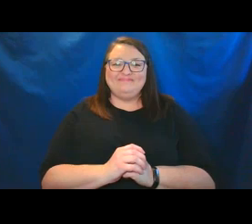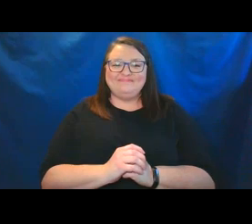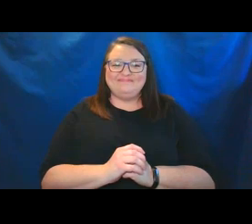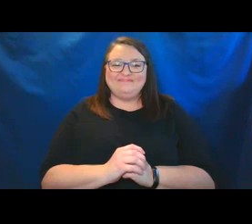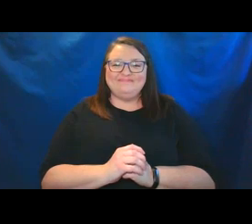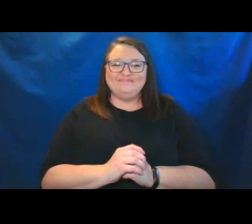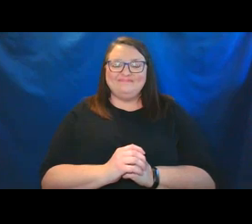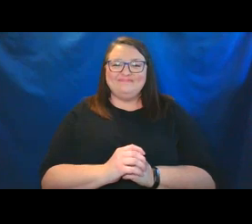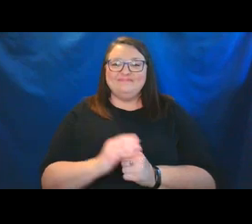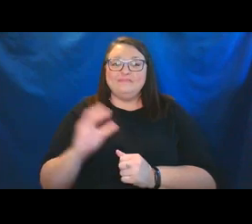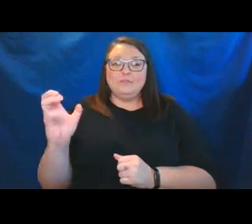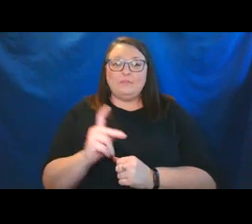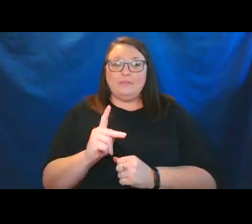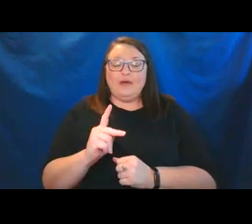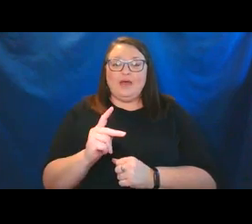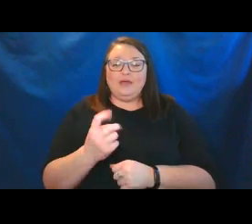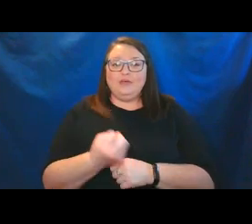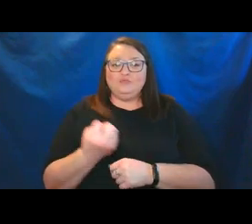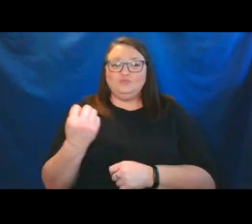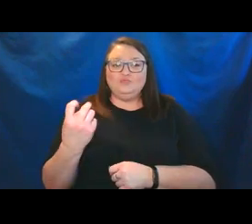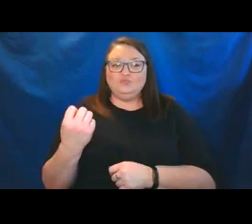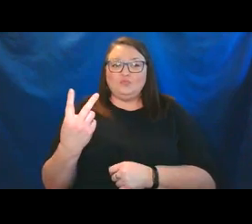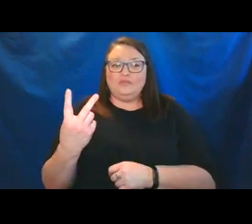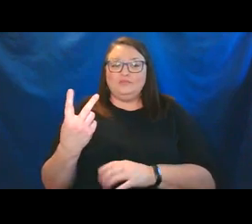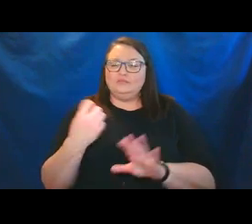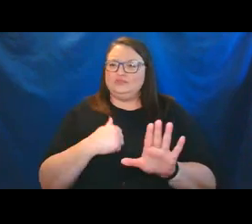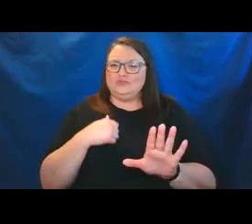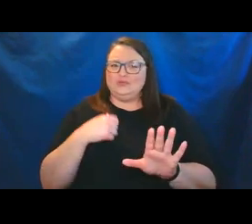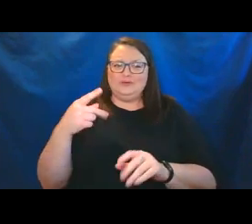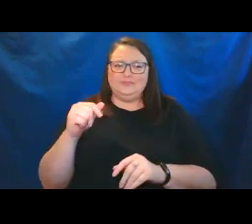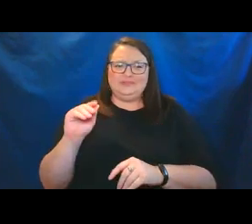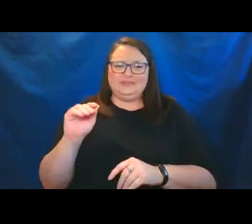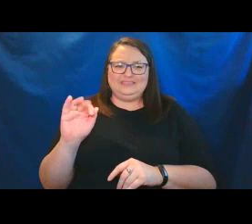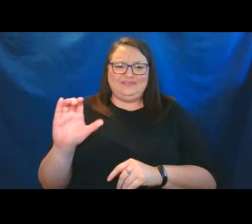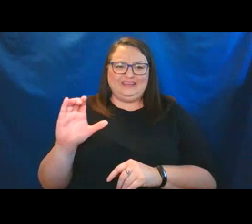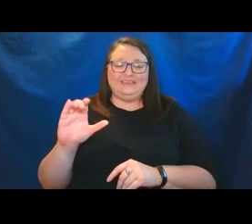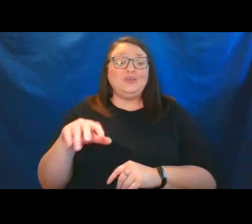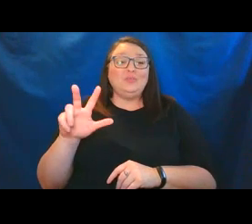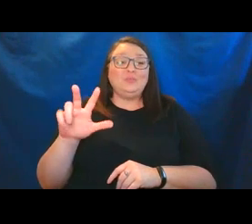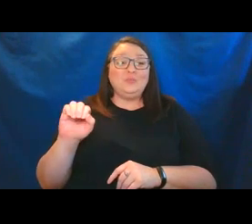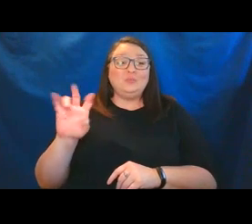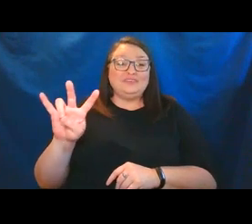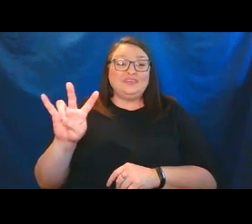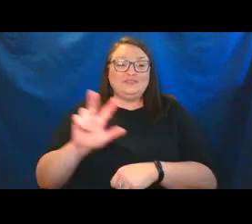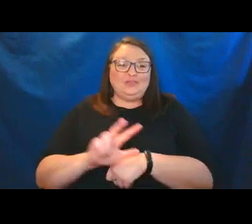We'll reconvene at 12. I'm sorry, that's Pacific time. 3:07.